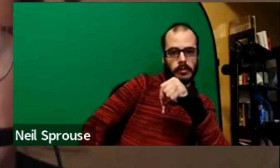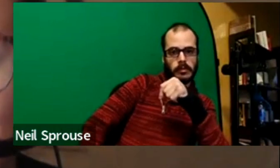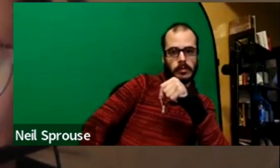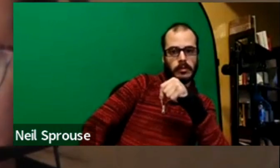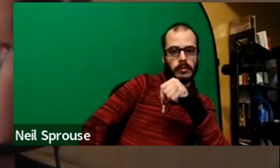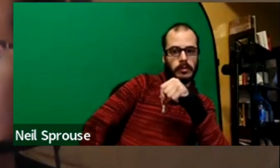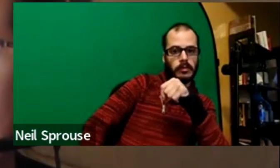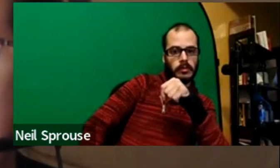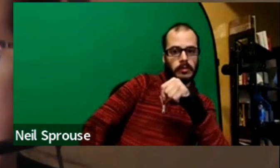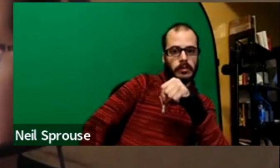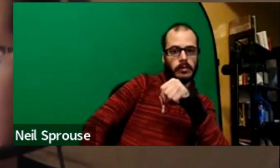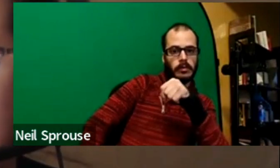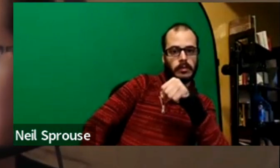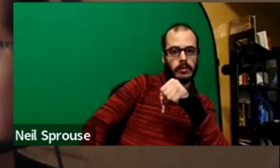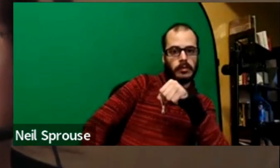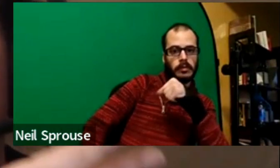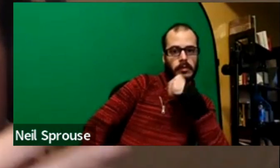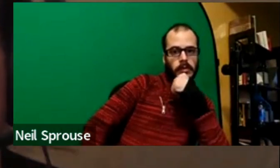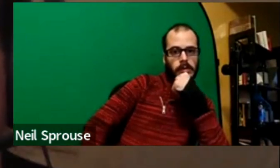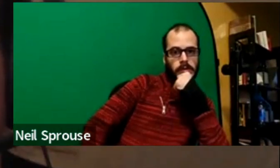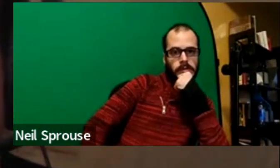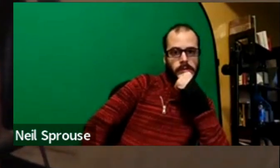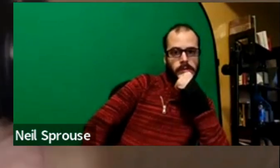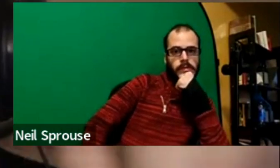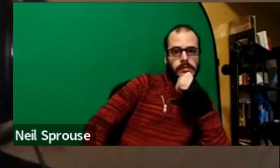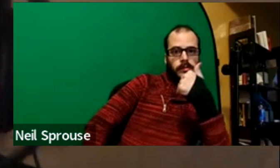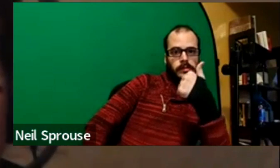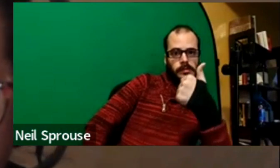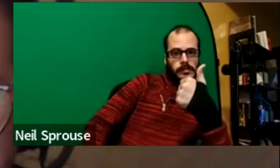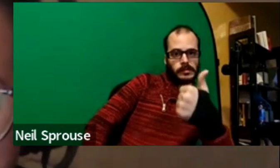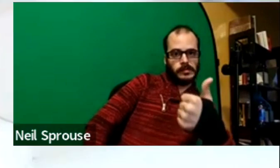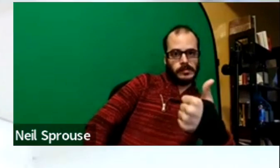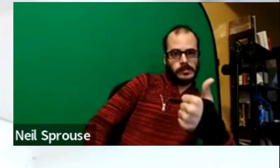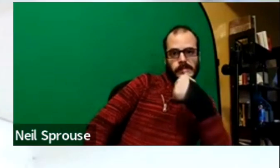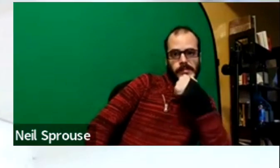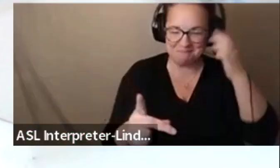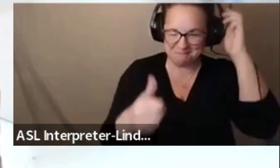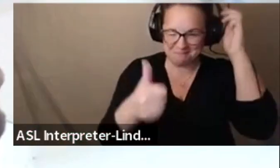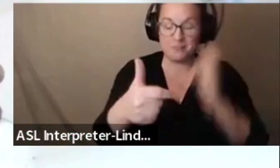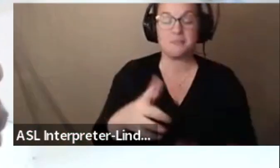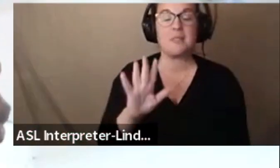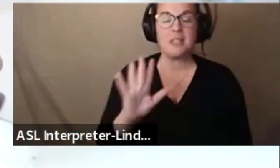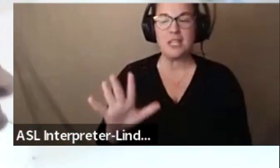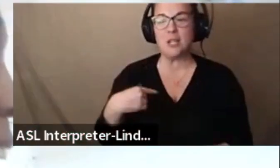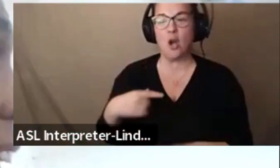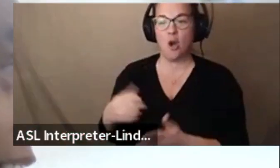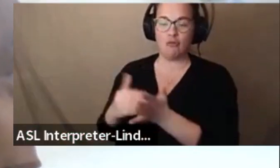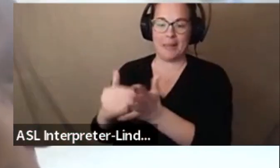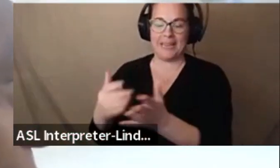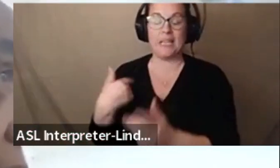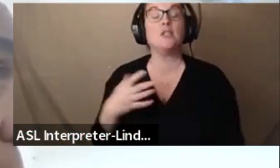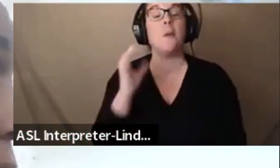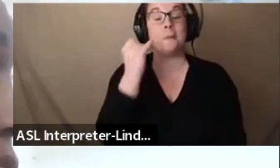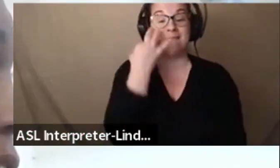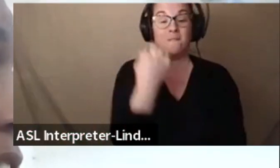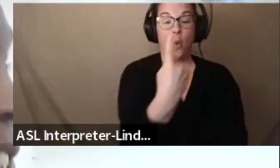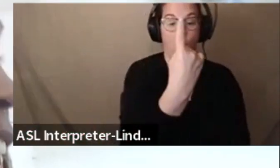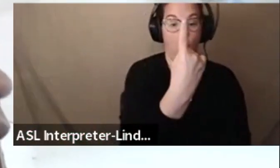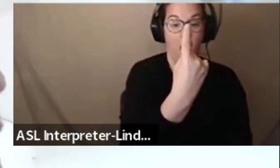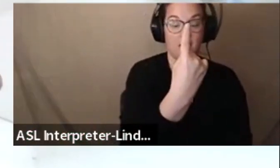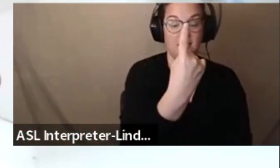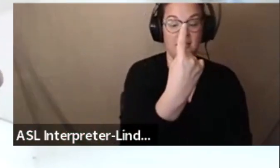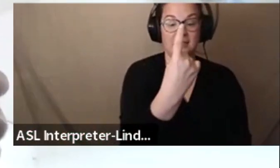we're conceptualizing it as it is being directed and performed? Okay. So when you queer one character, is the